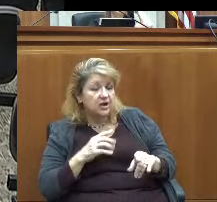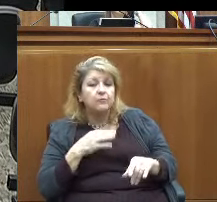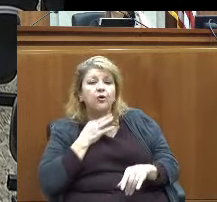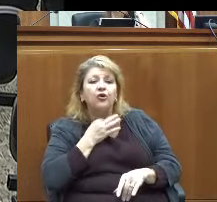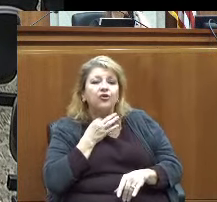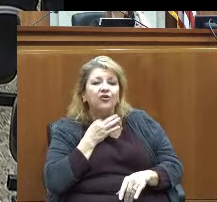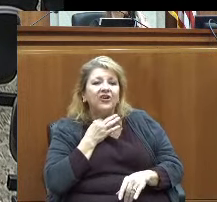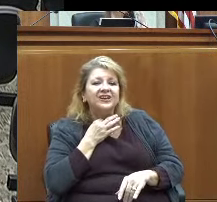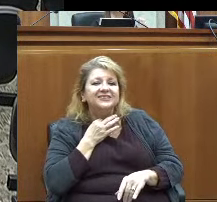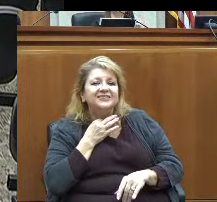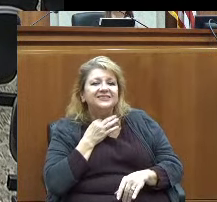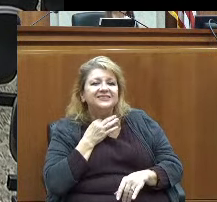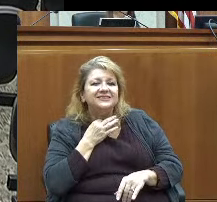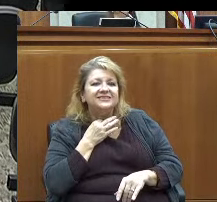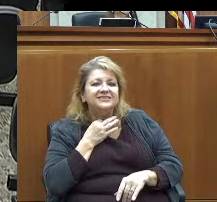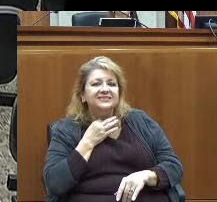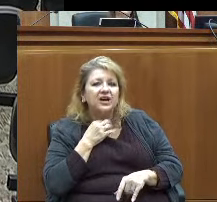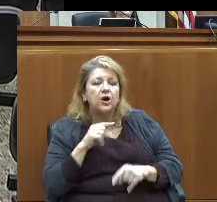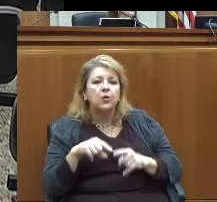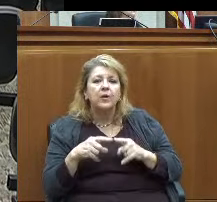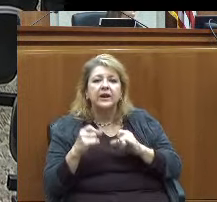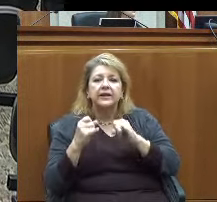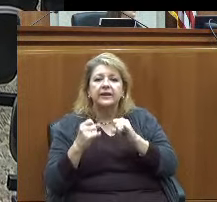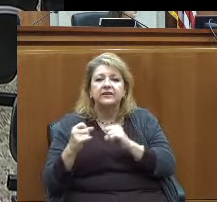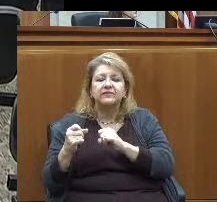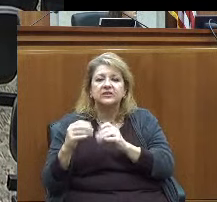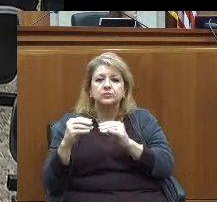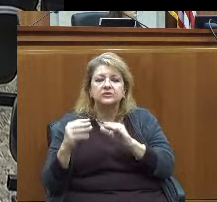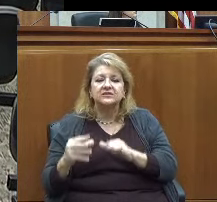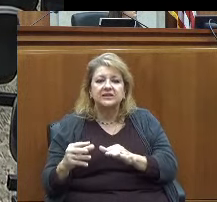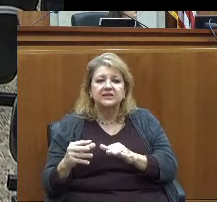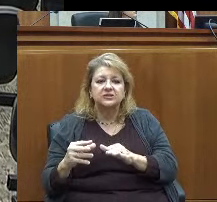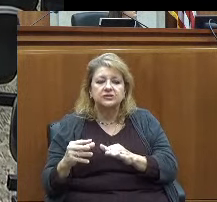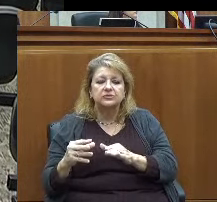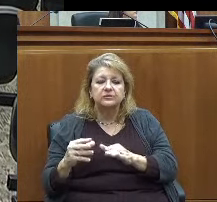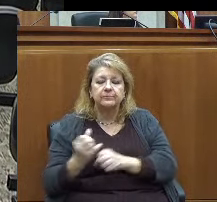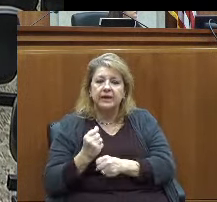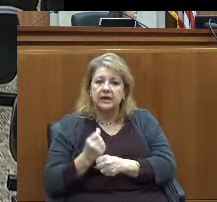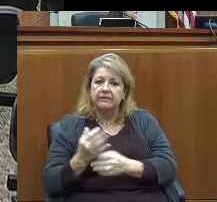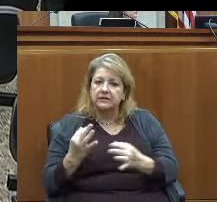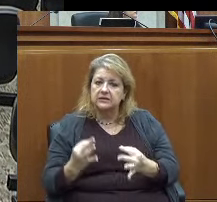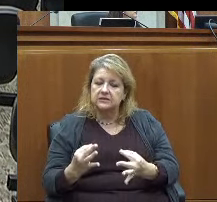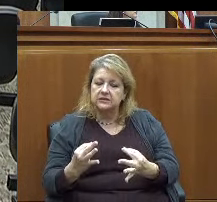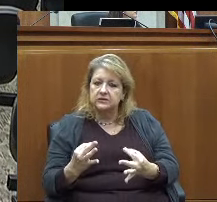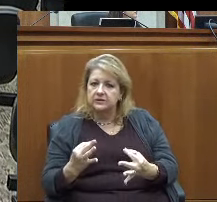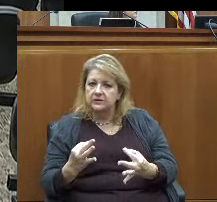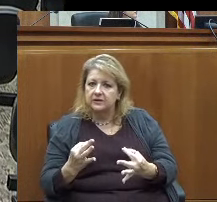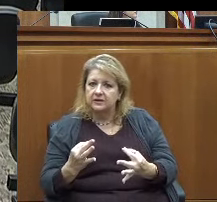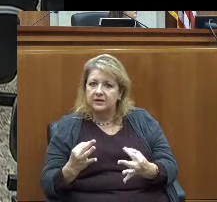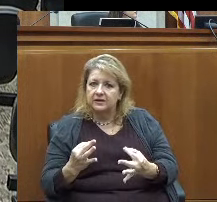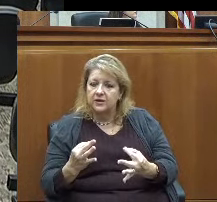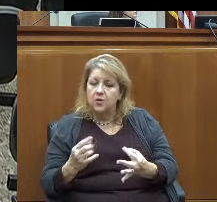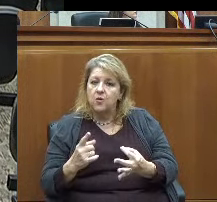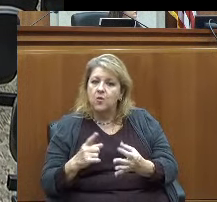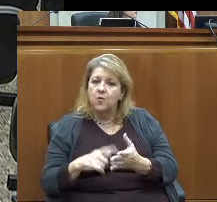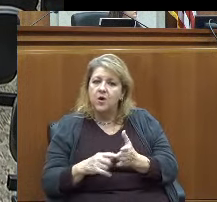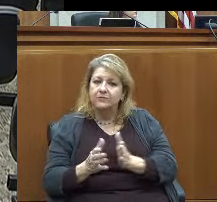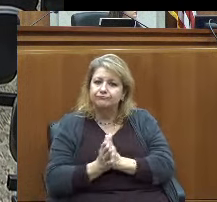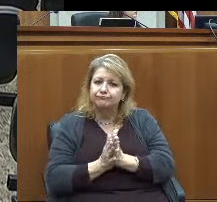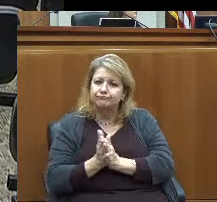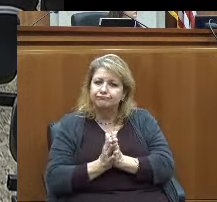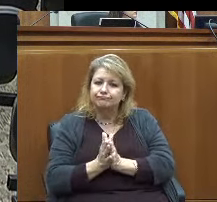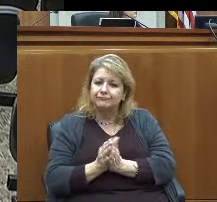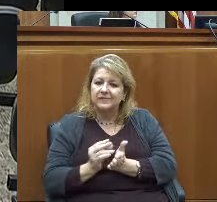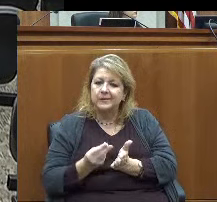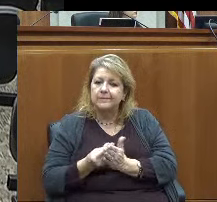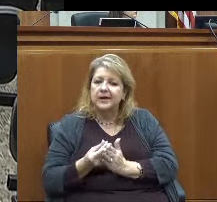more curious about when an individual teacher is contemplating that decision, right? How much incentive, you know,